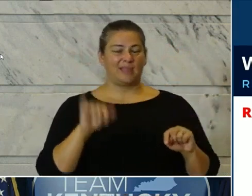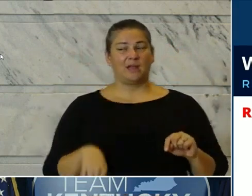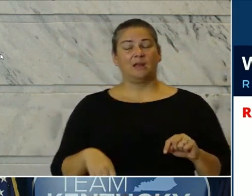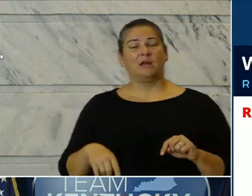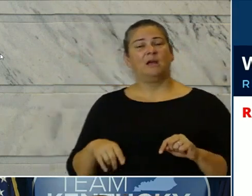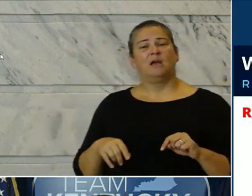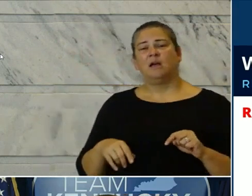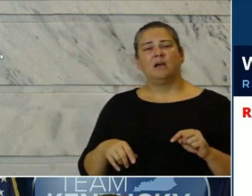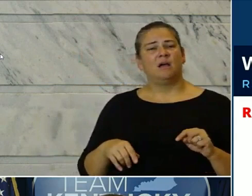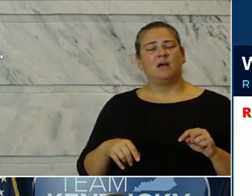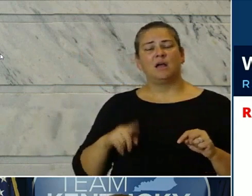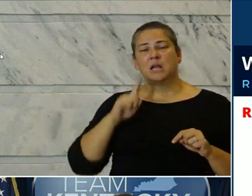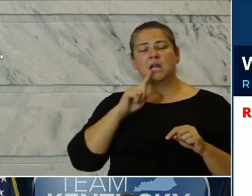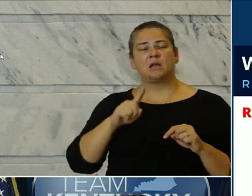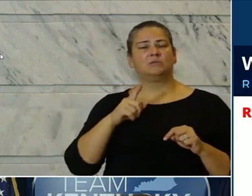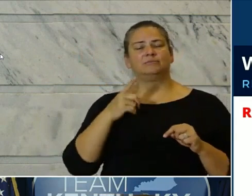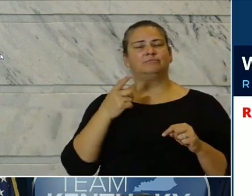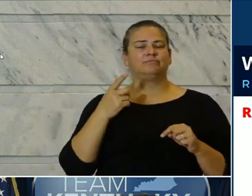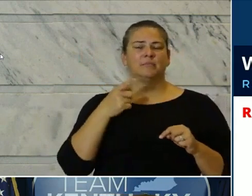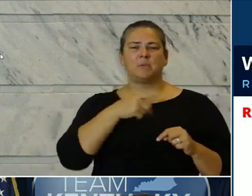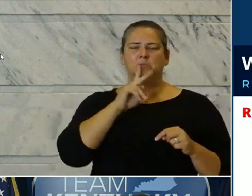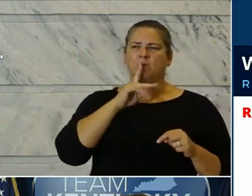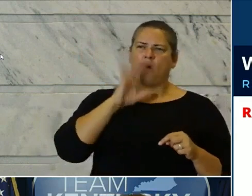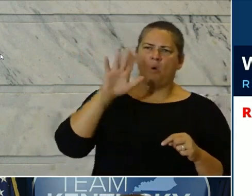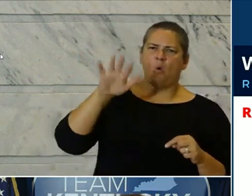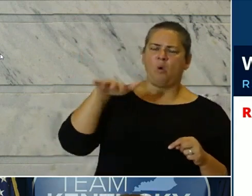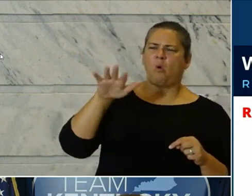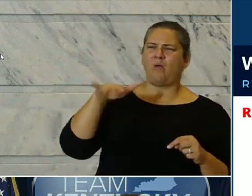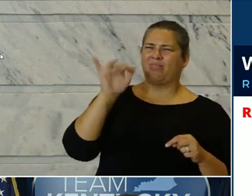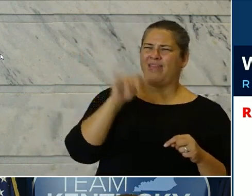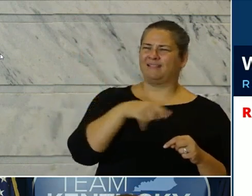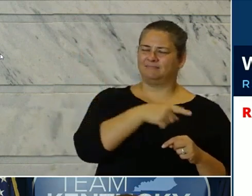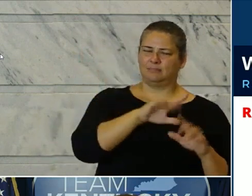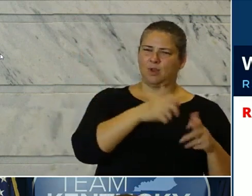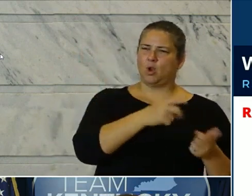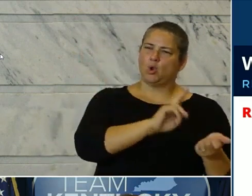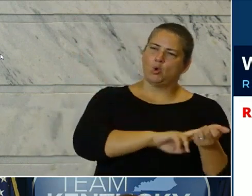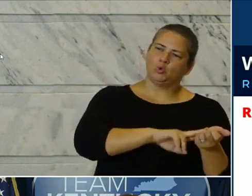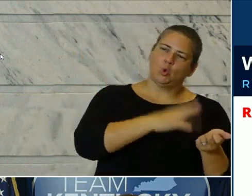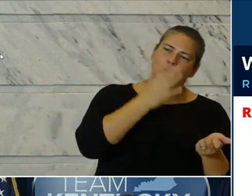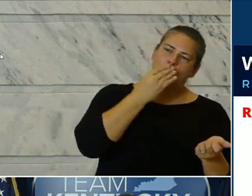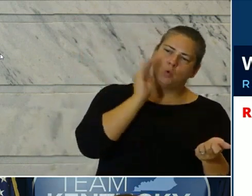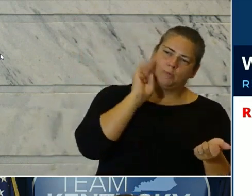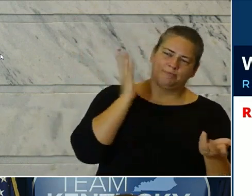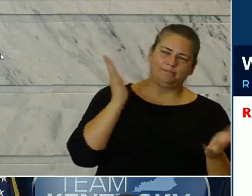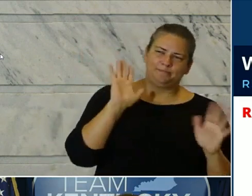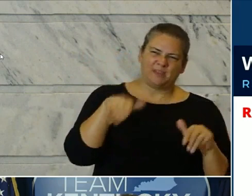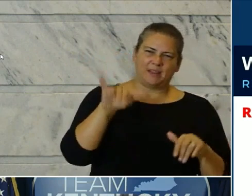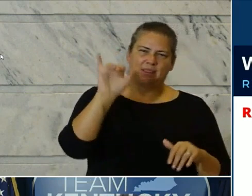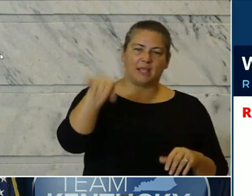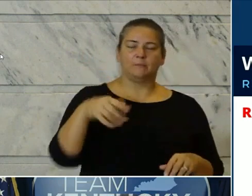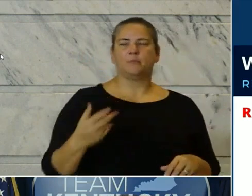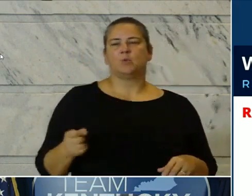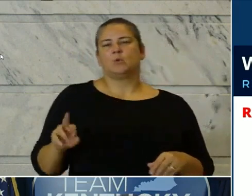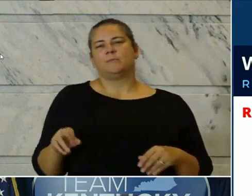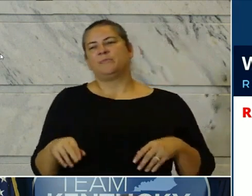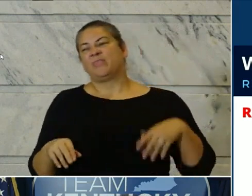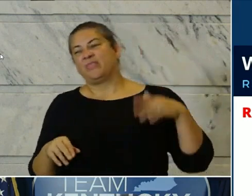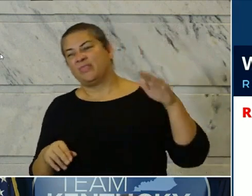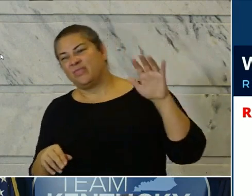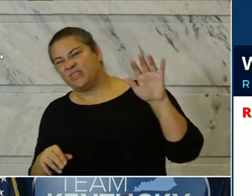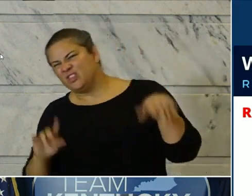out of our red status, saying, oh, that's just individuals in a nursing home. When it's there, it's out in the